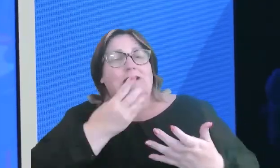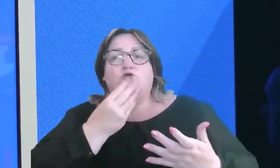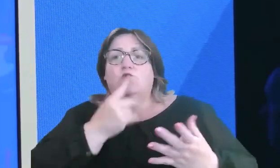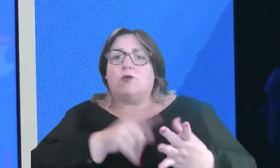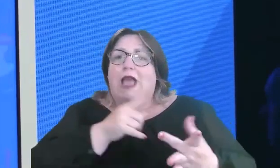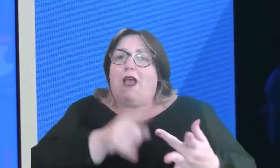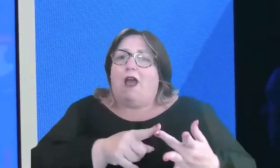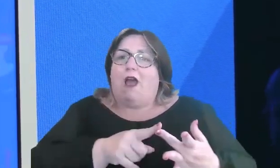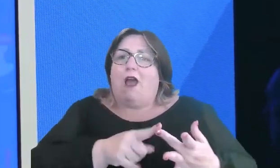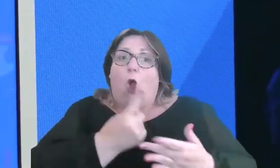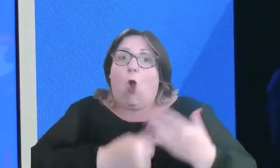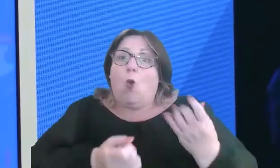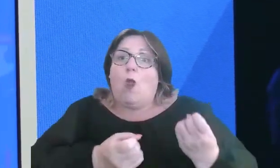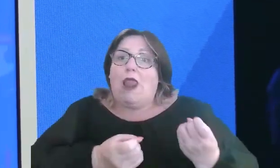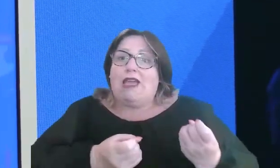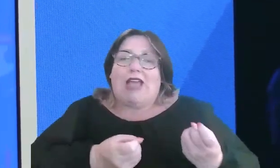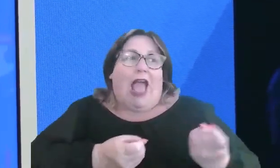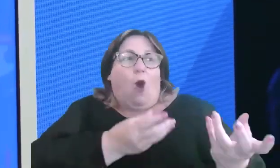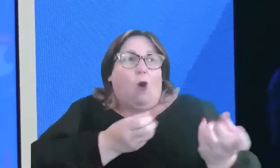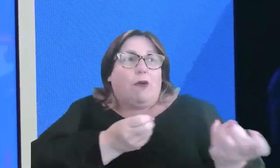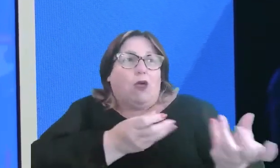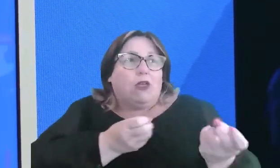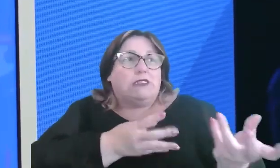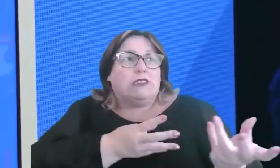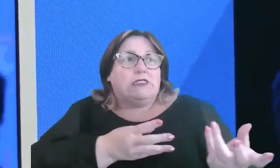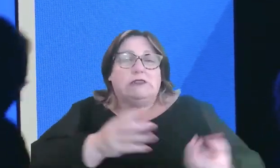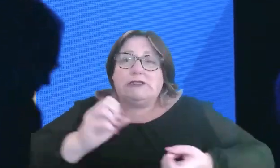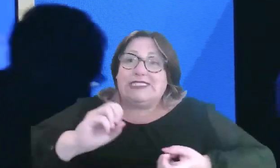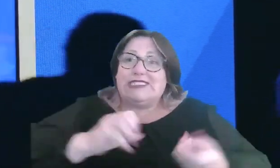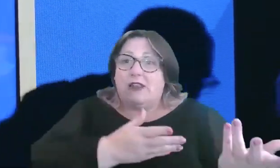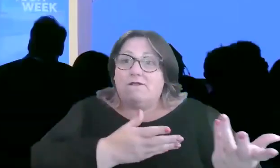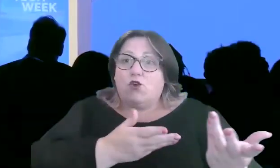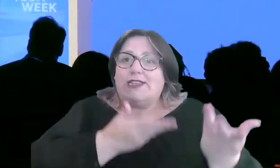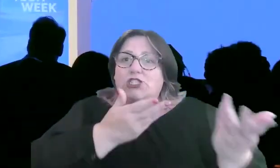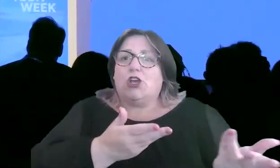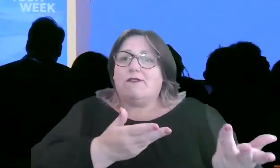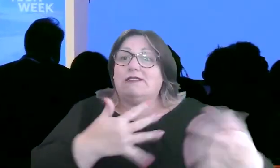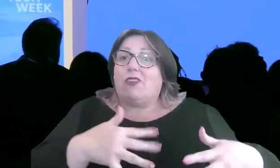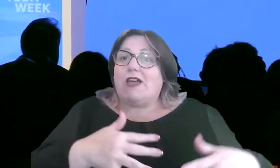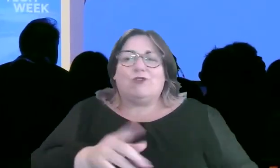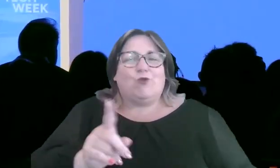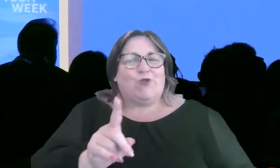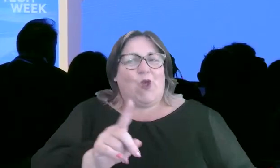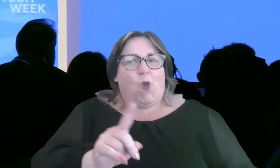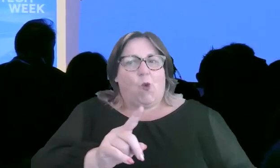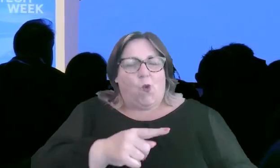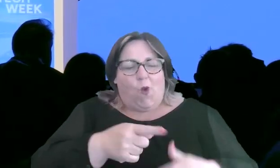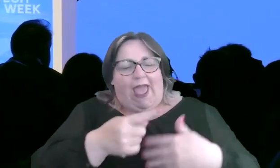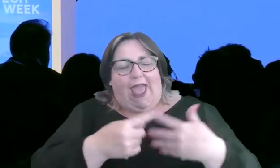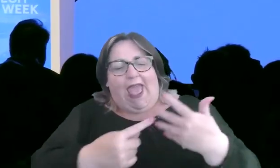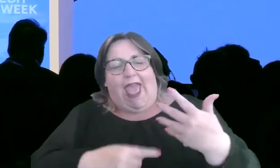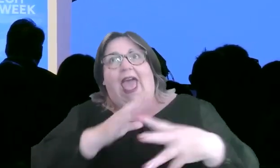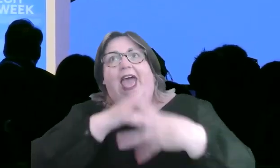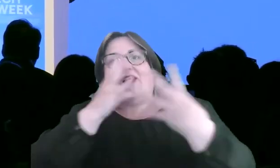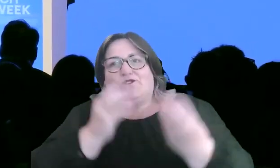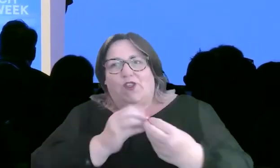partnership with yourselves and others and the delivery of services, but also in the very way that we do government. How do we transform what we